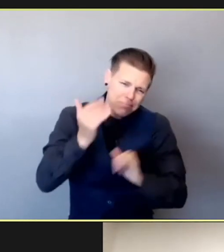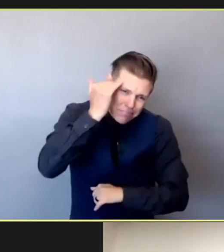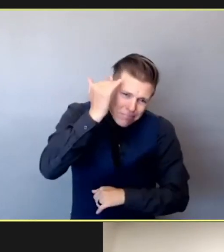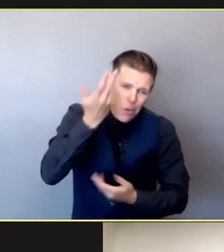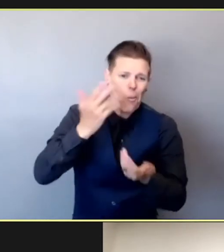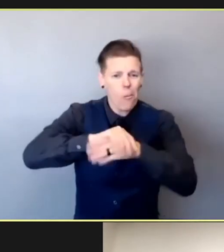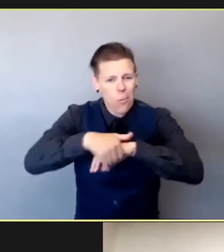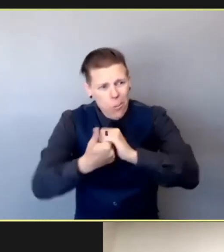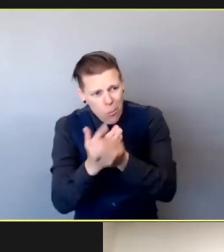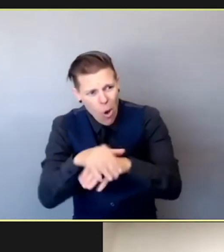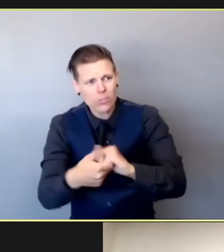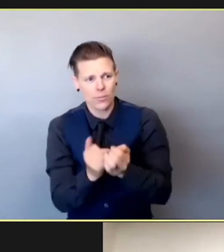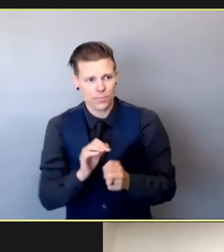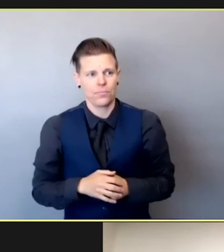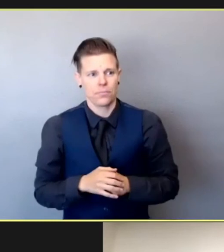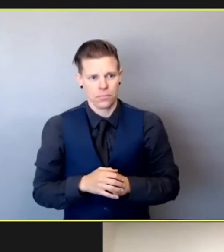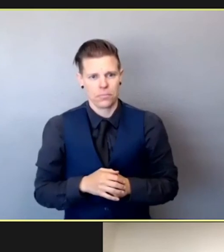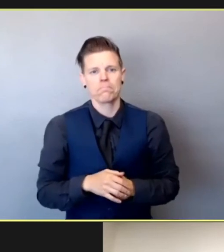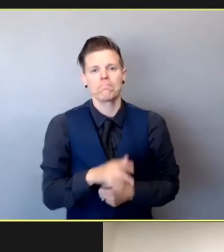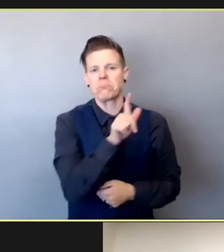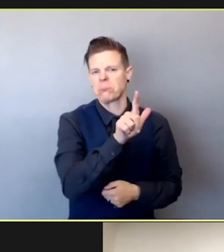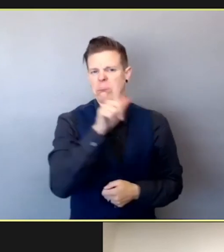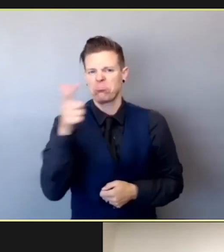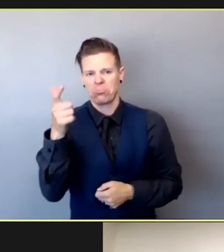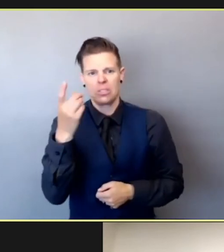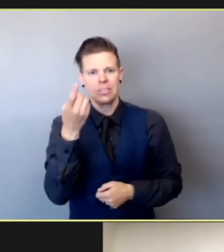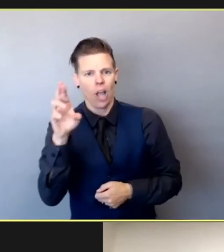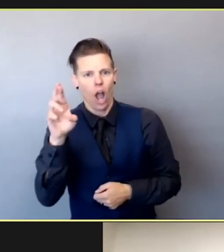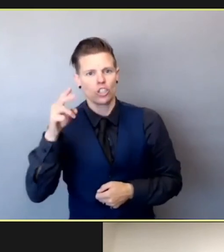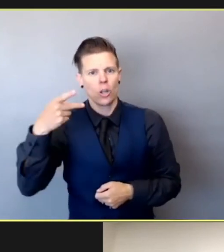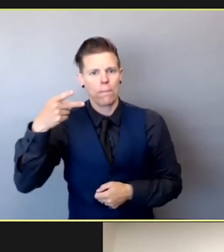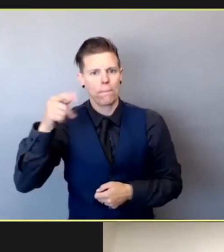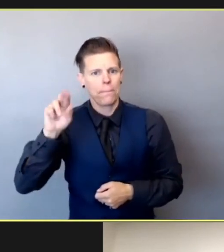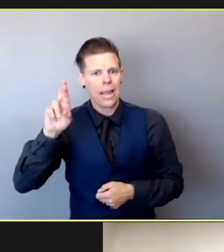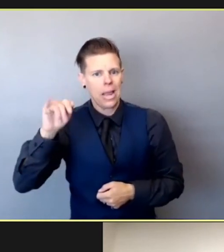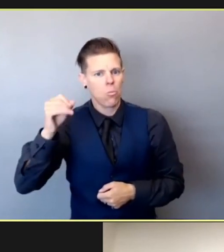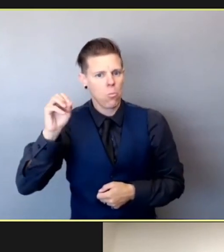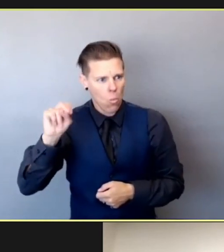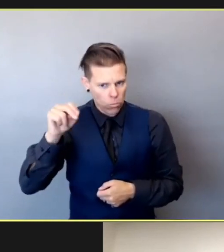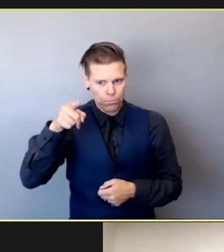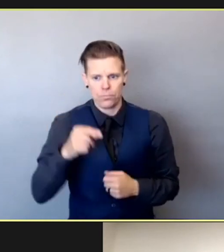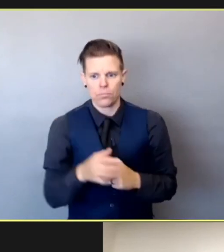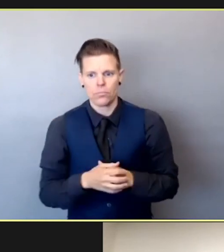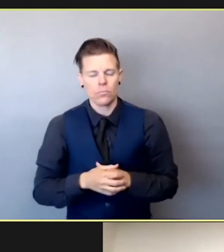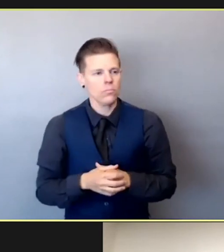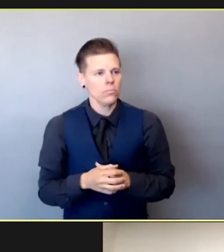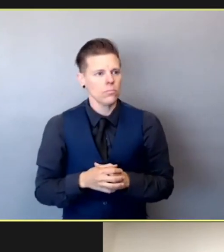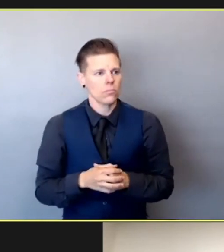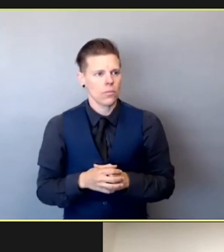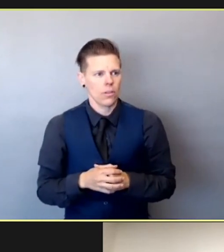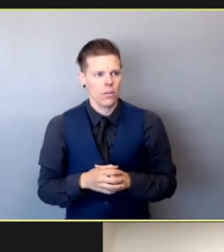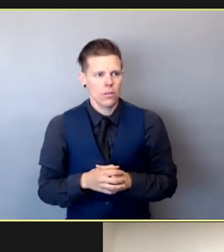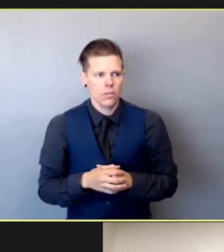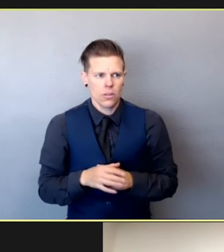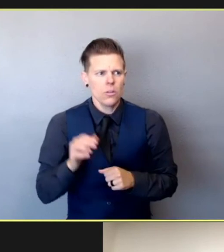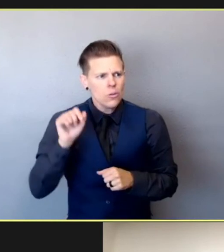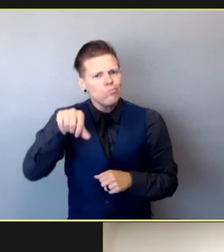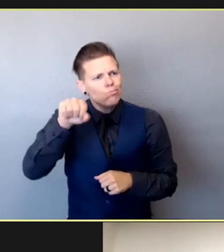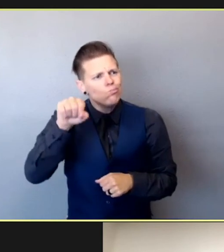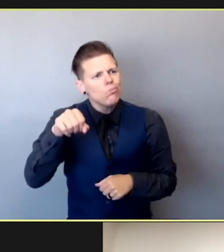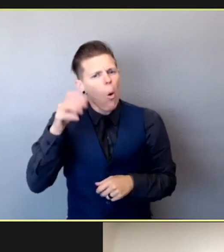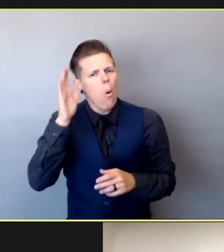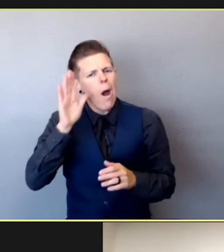Just thinking about breakthrough cases, I think that we are going to expect that there will be breakthrough cases, but